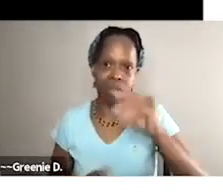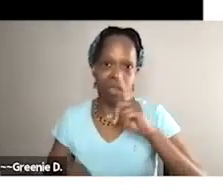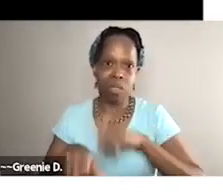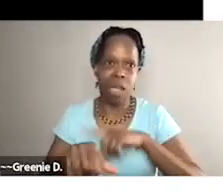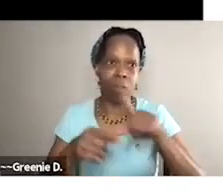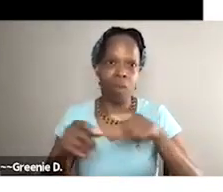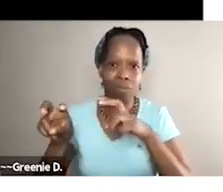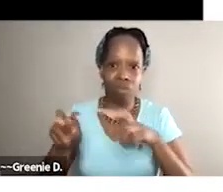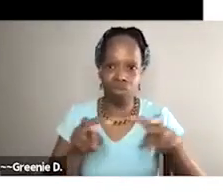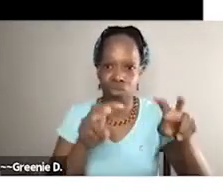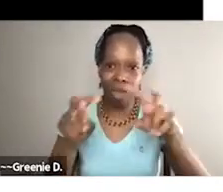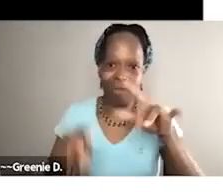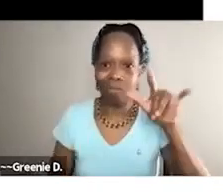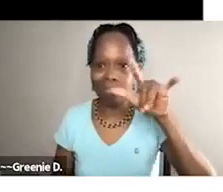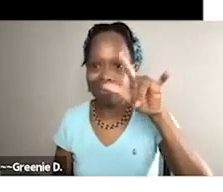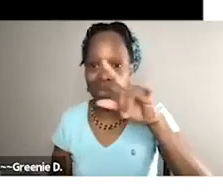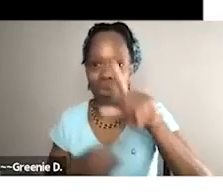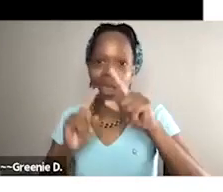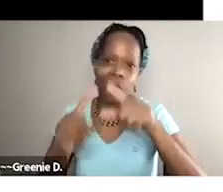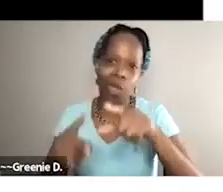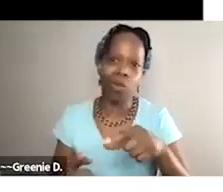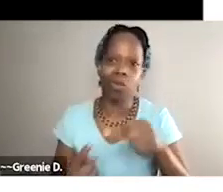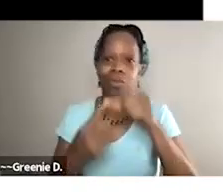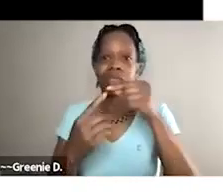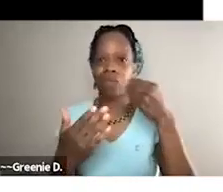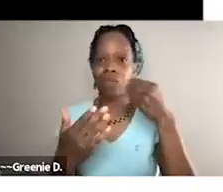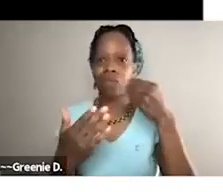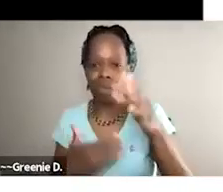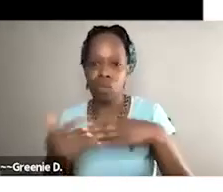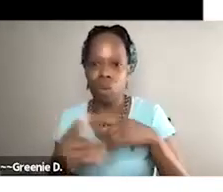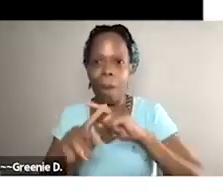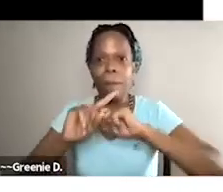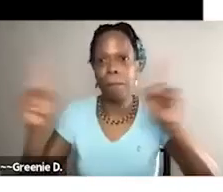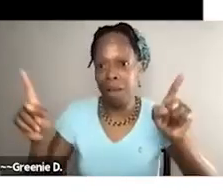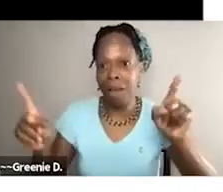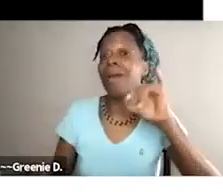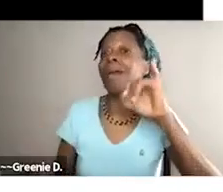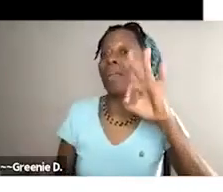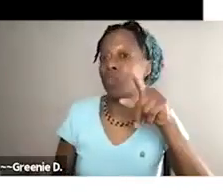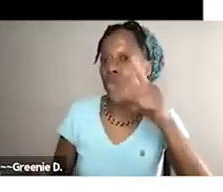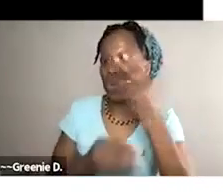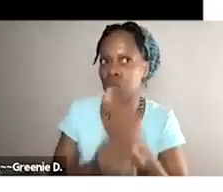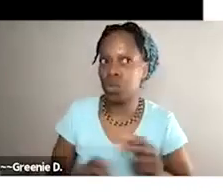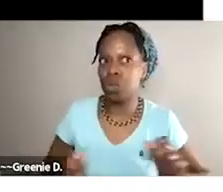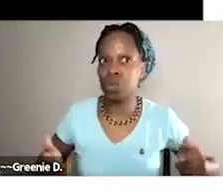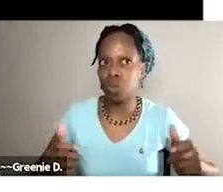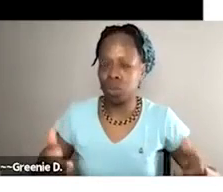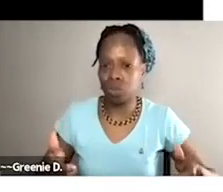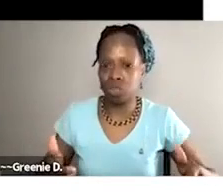traveling or like, you know, want to go to IKEA or whatever. But if you're a wheelchair user, or if you've ever